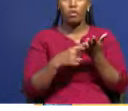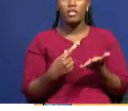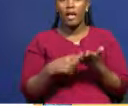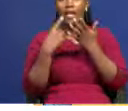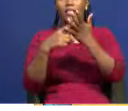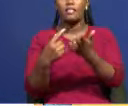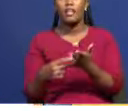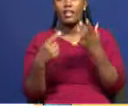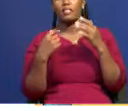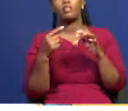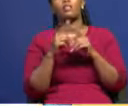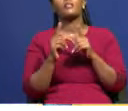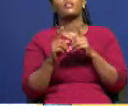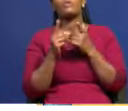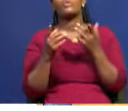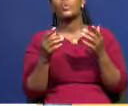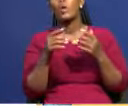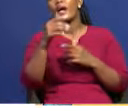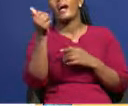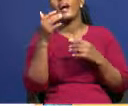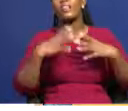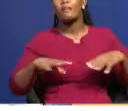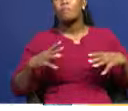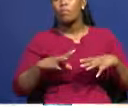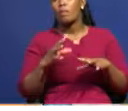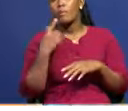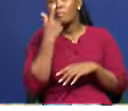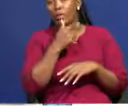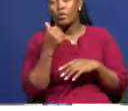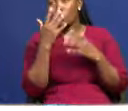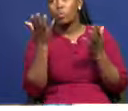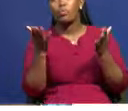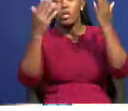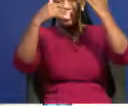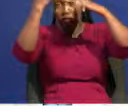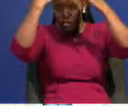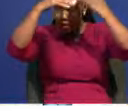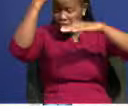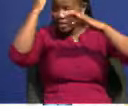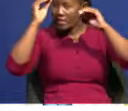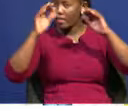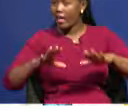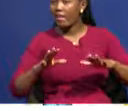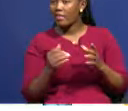person, at least now, even the people who are not in universities or